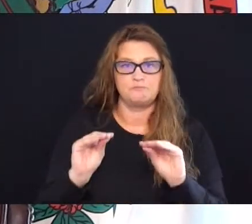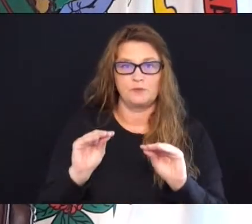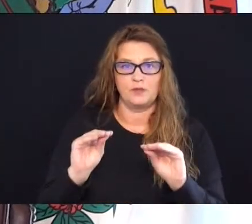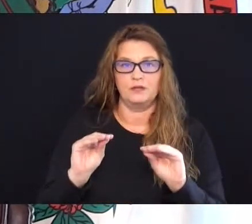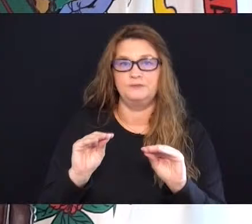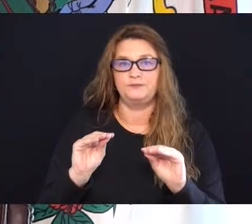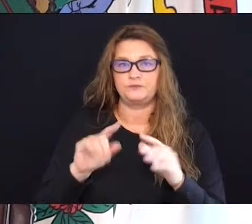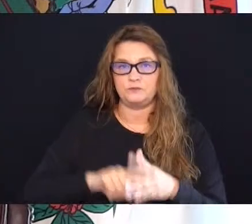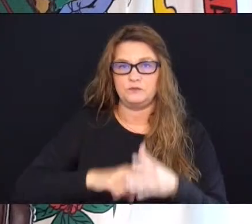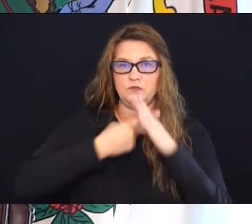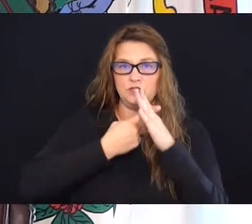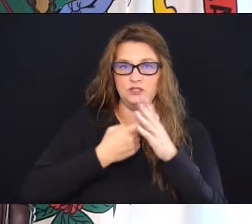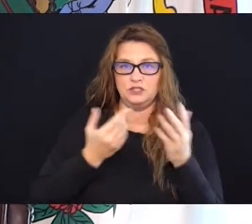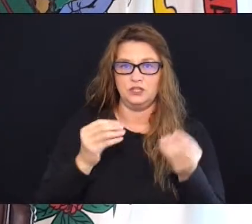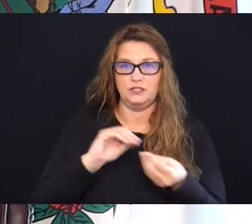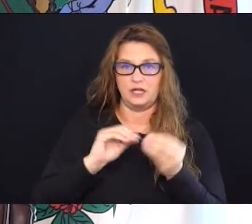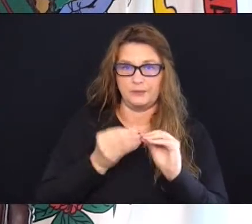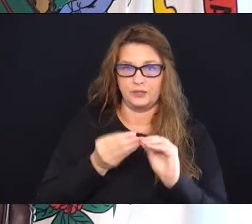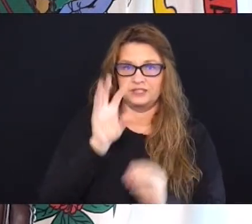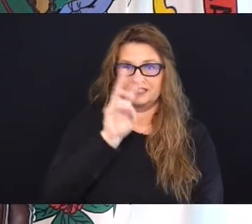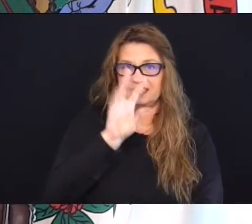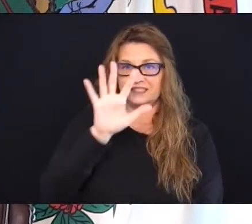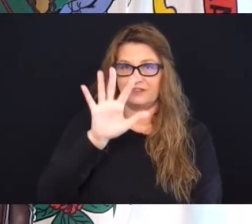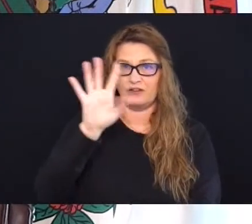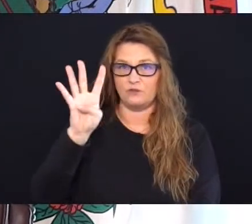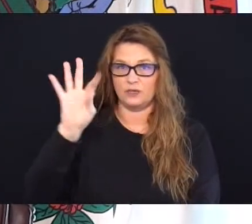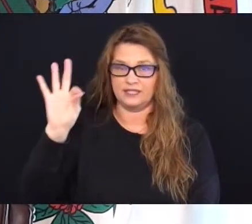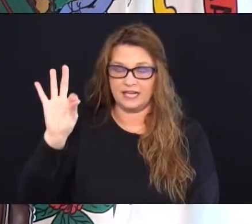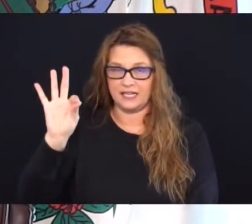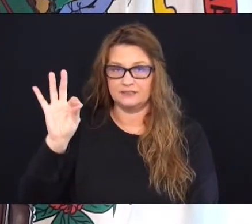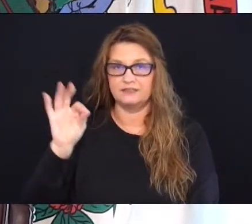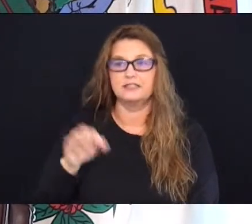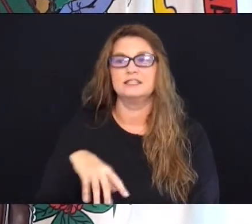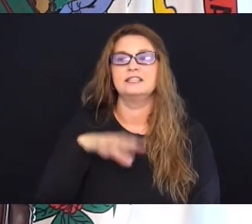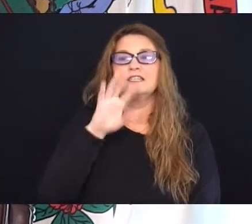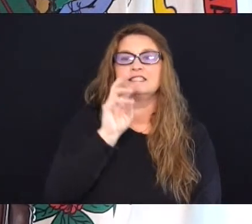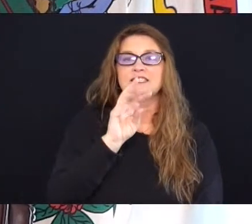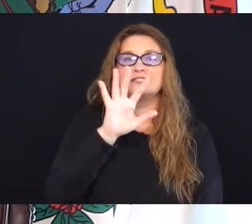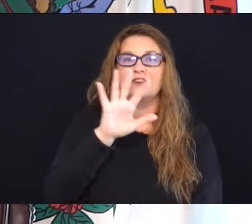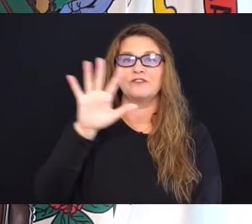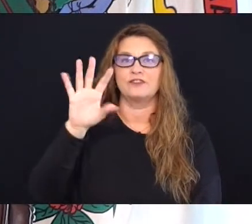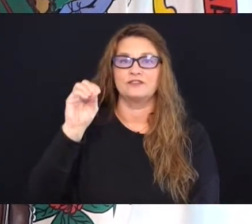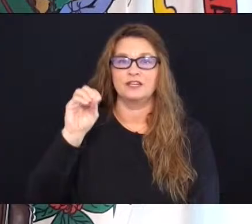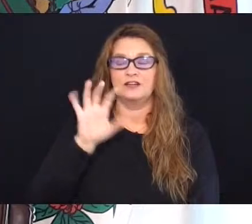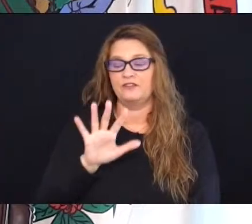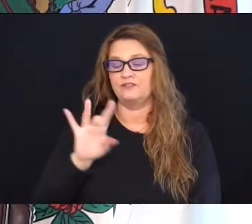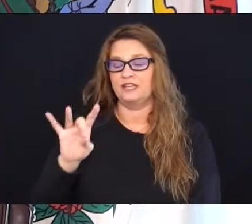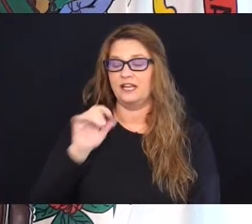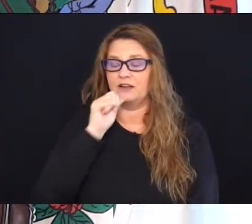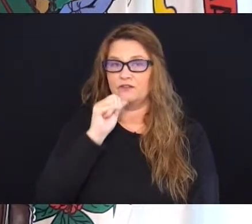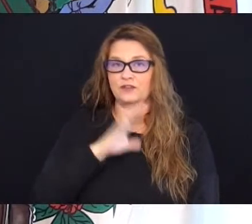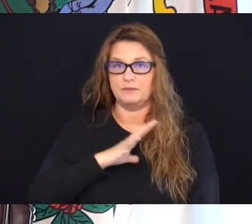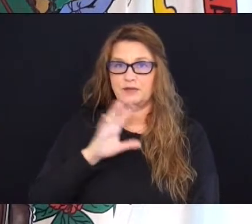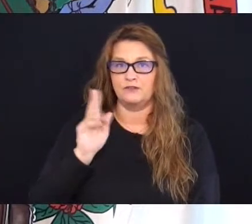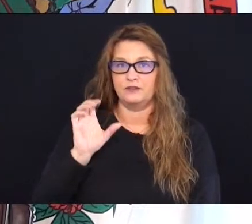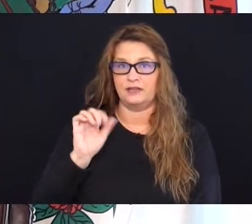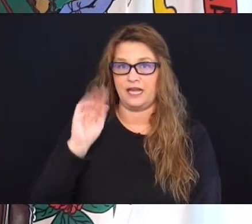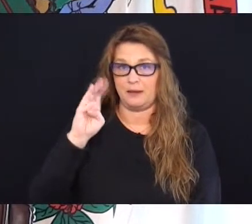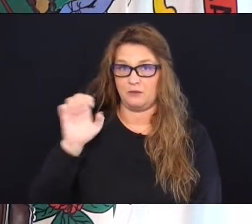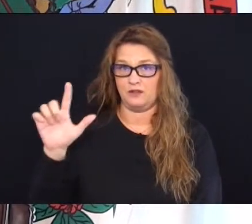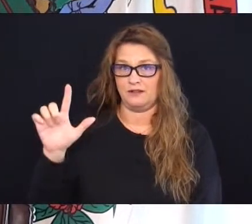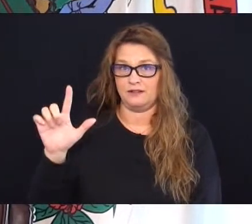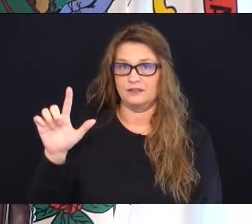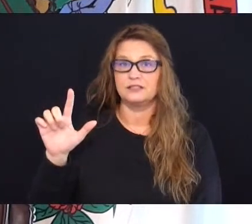so our start point was 6,549. The 6,550th death is a 58-year-old female from Cabell